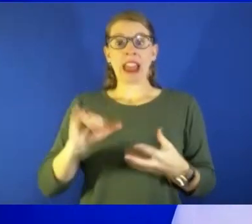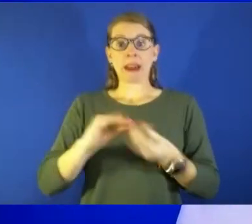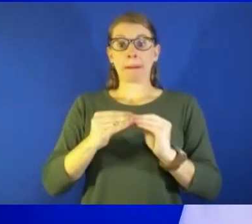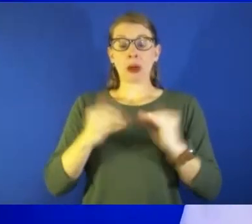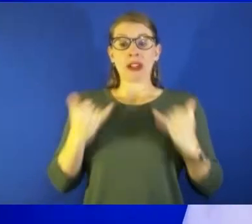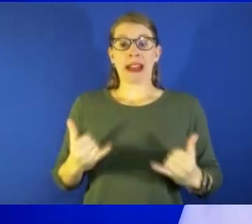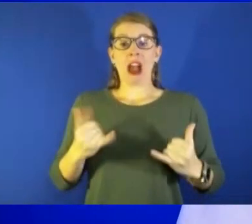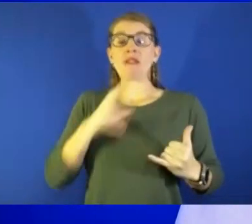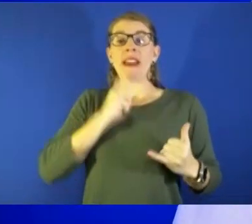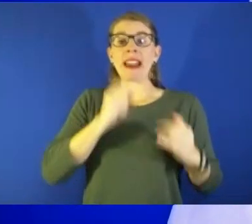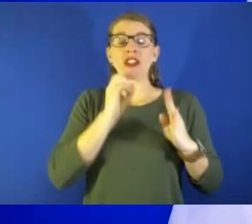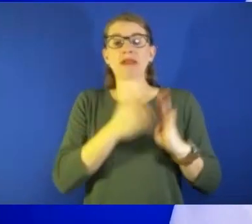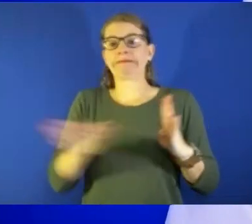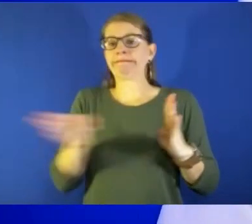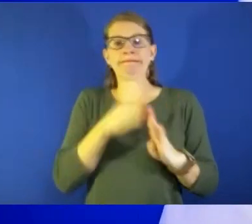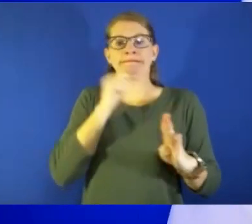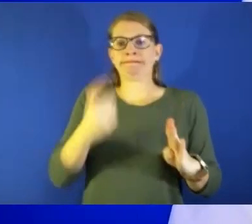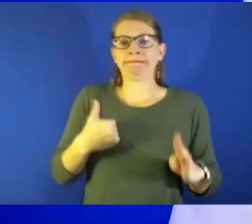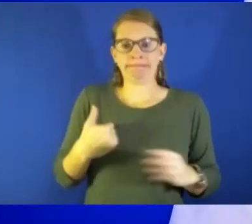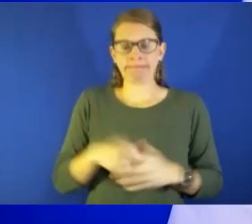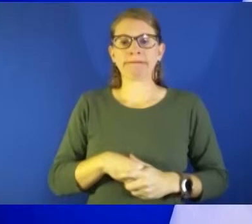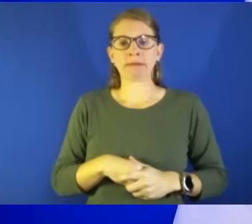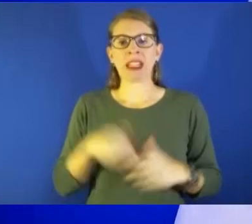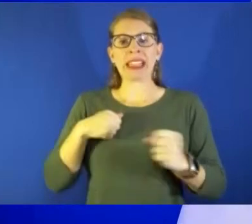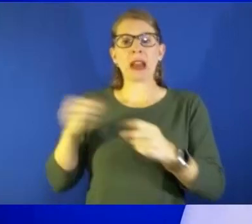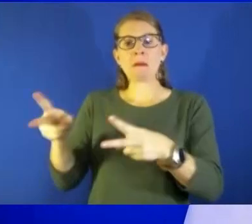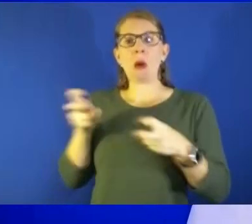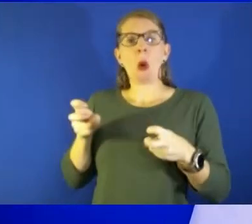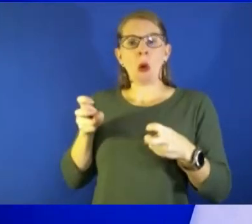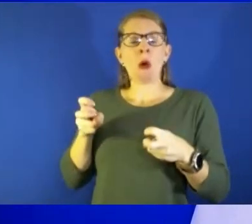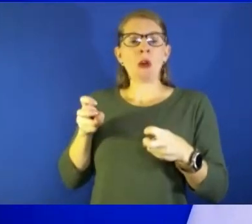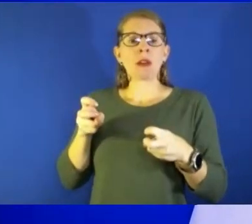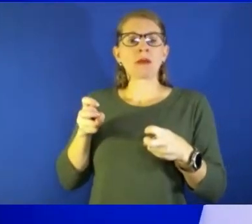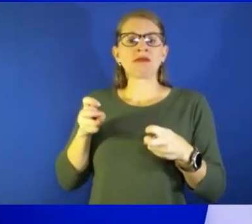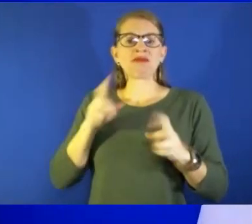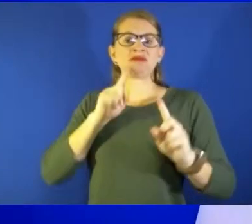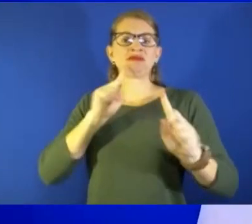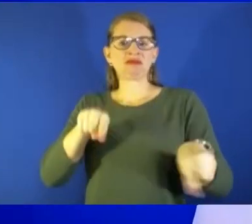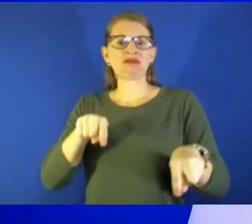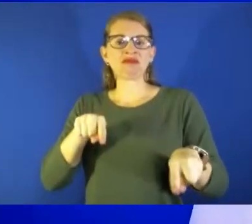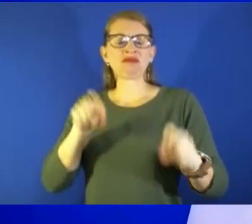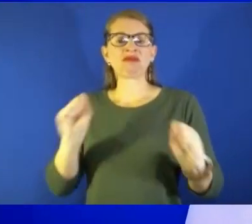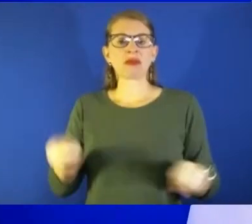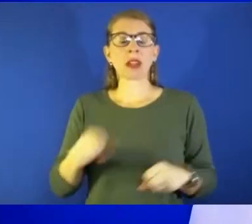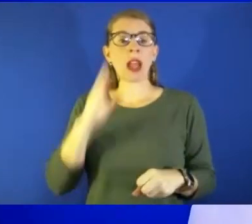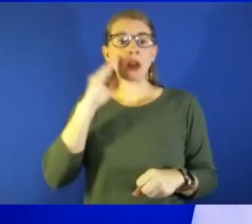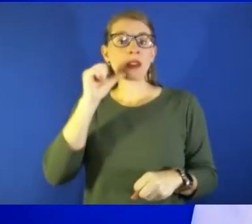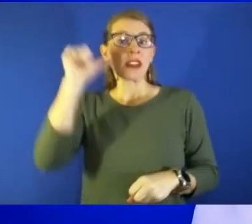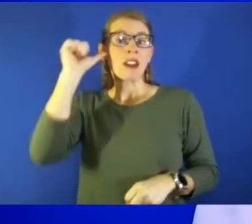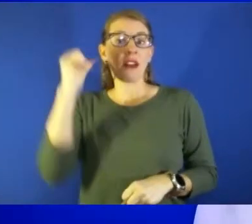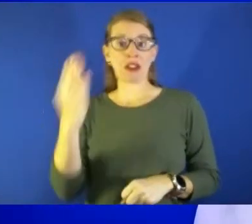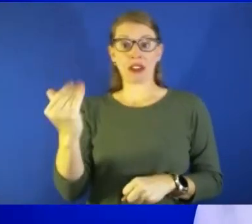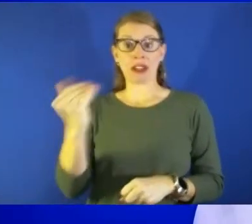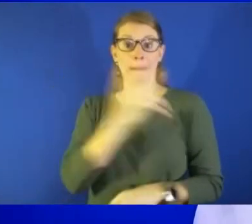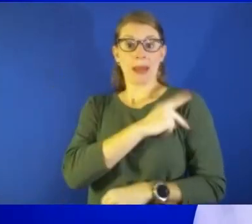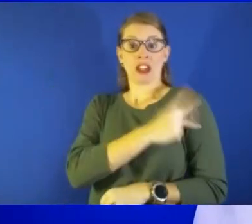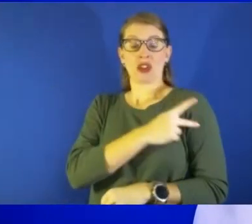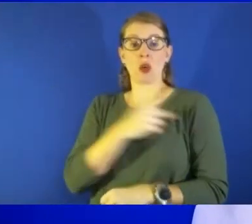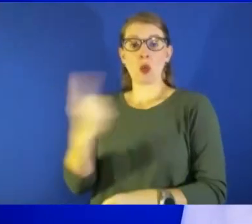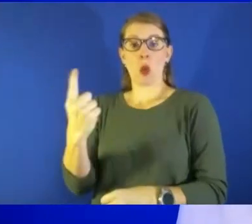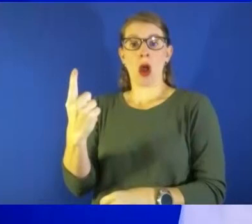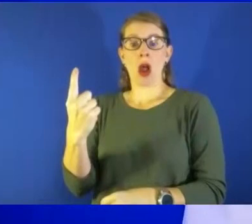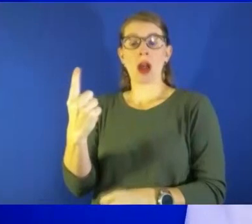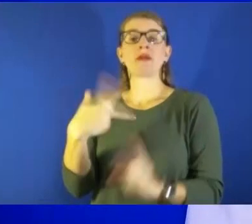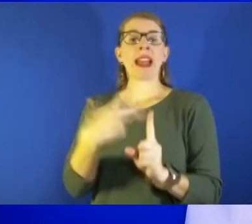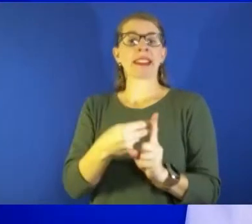and pull those ages and demographics and, of course, vaccination status. I know yesterday out of our 15 patients, we had only one that was